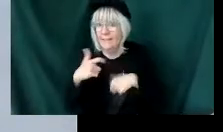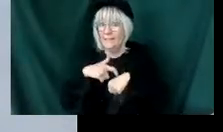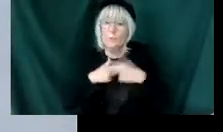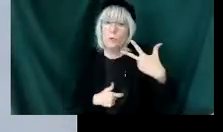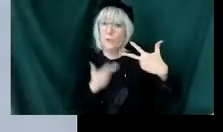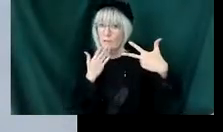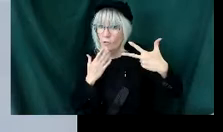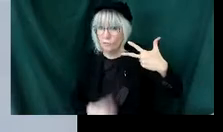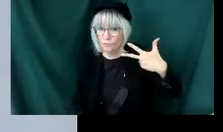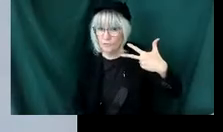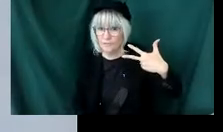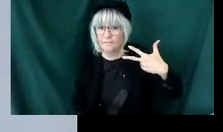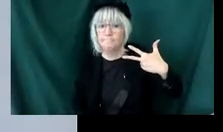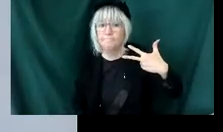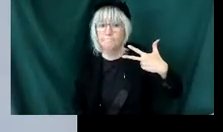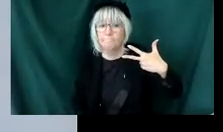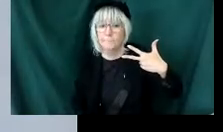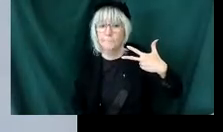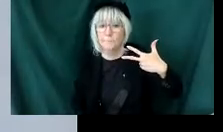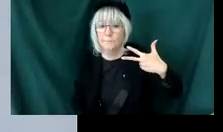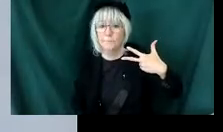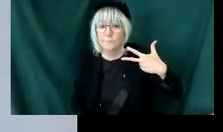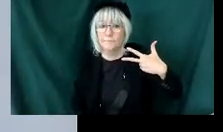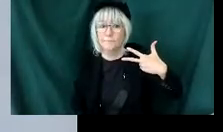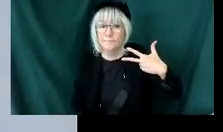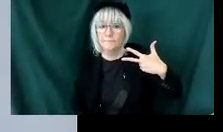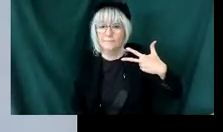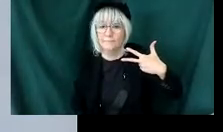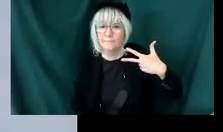color gradient.